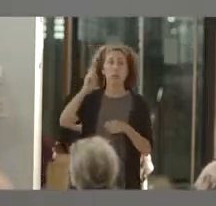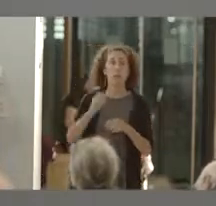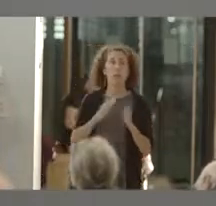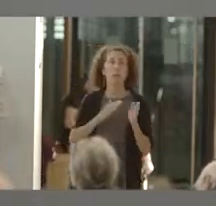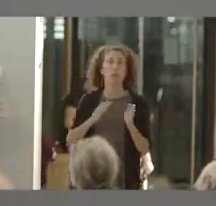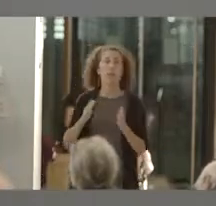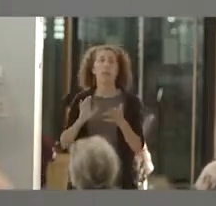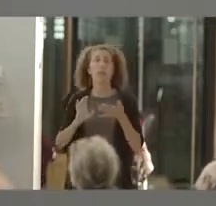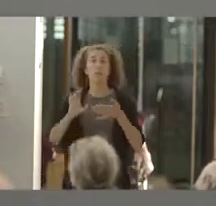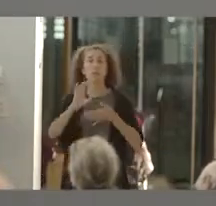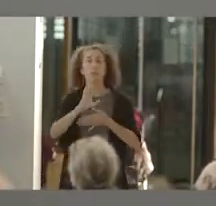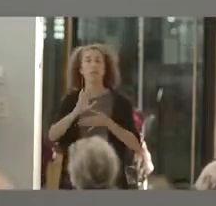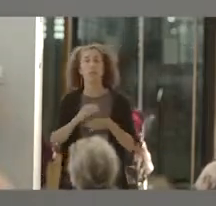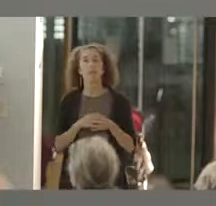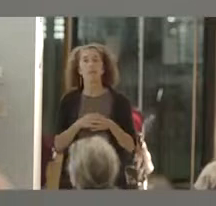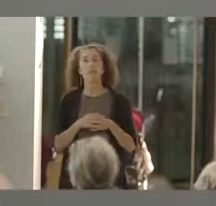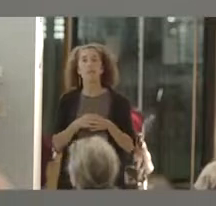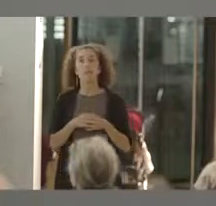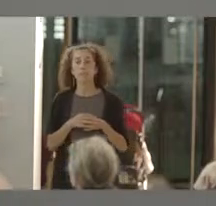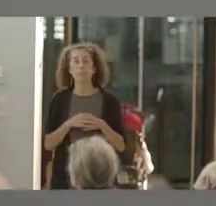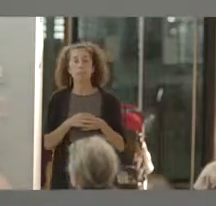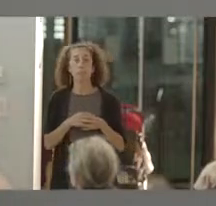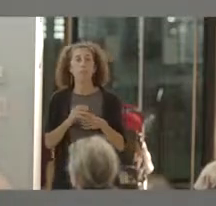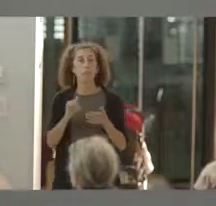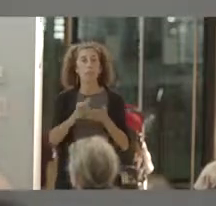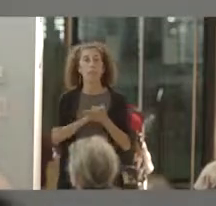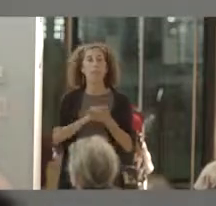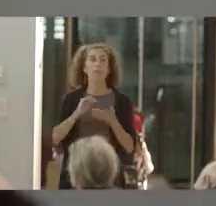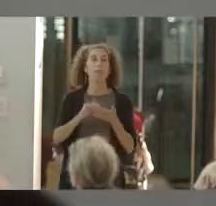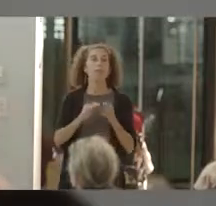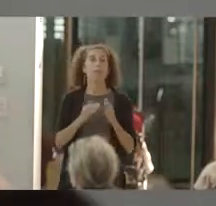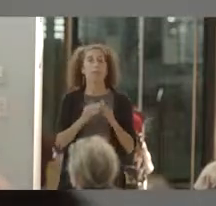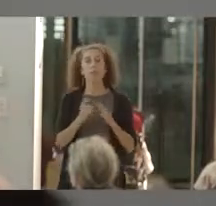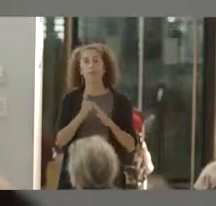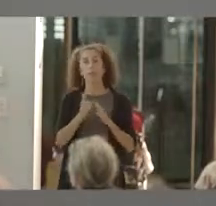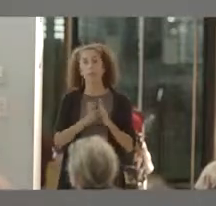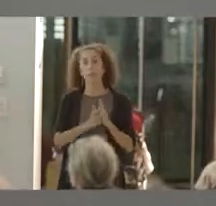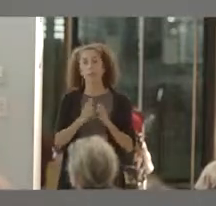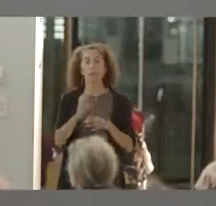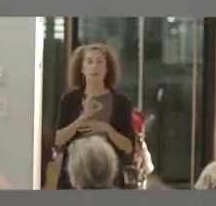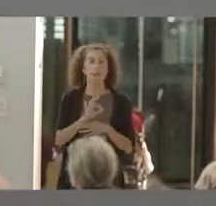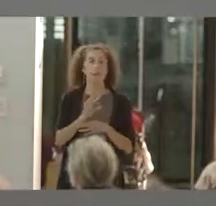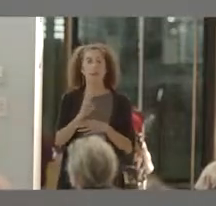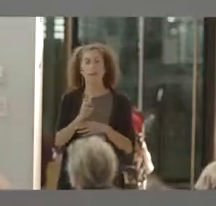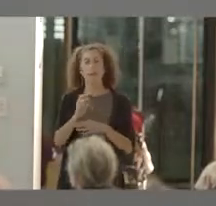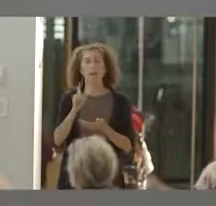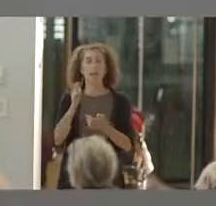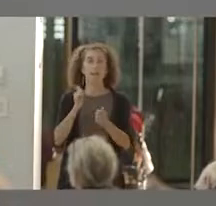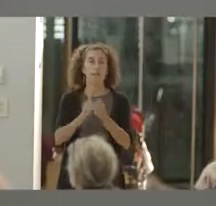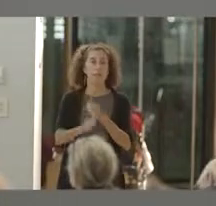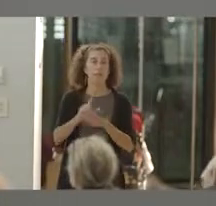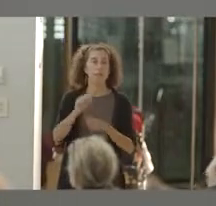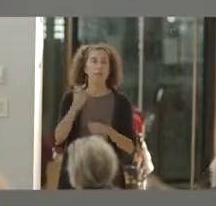criteria, and that has been adopted by the City of New York in Local Law 96 from 2013. So all